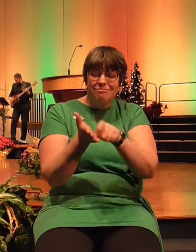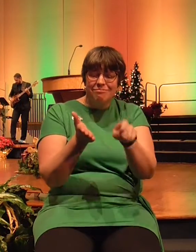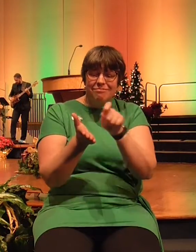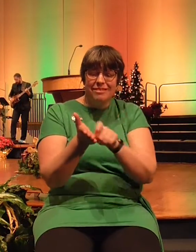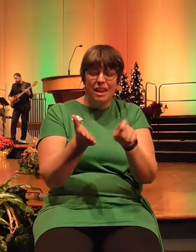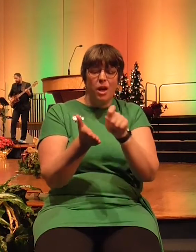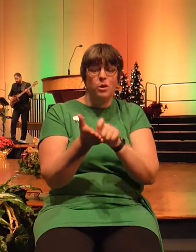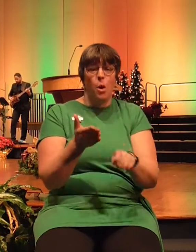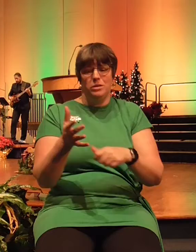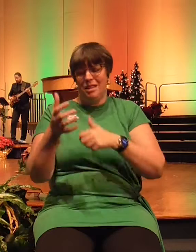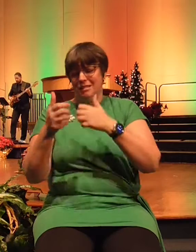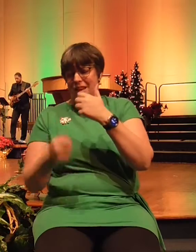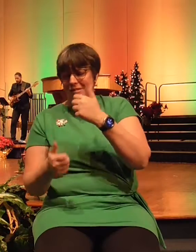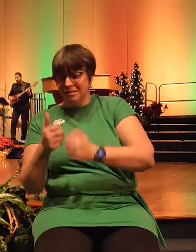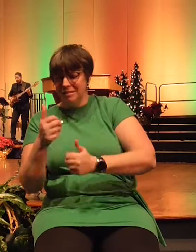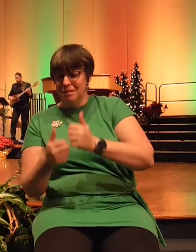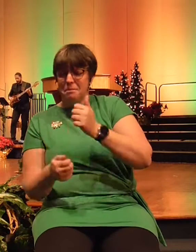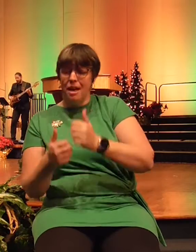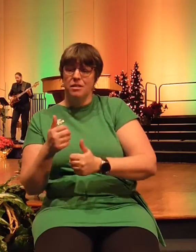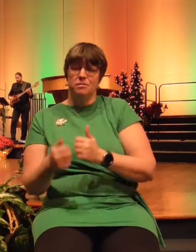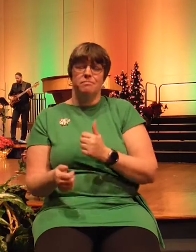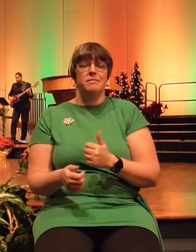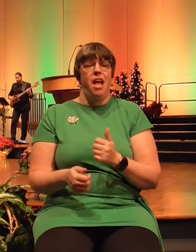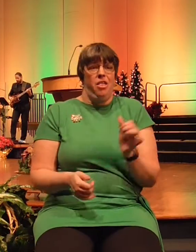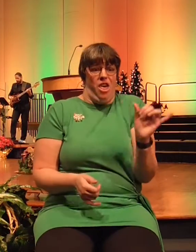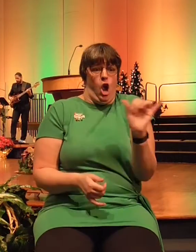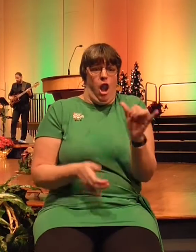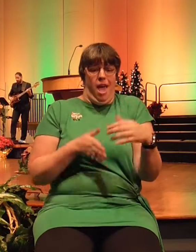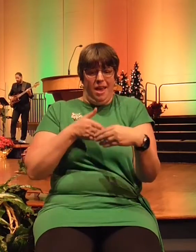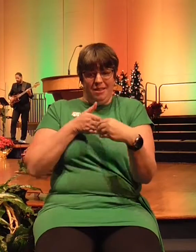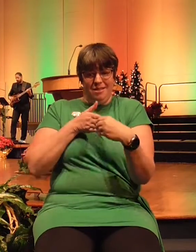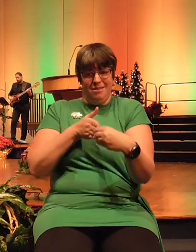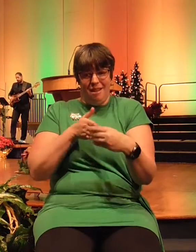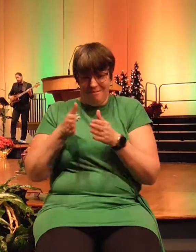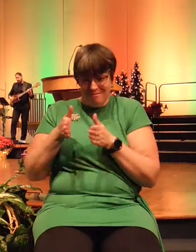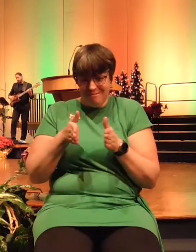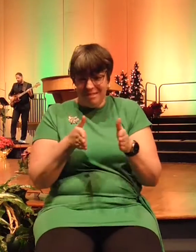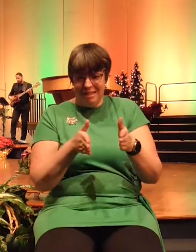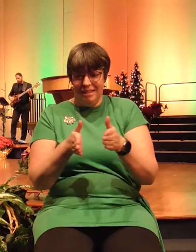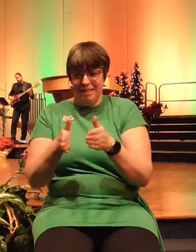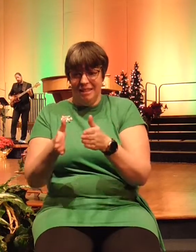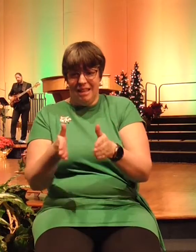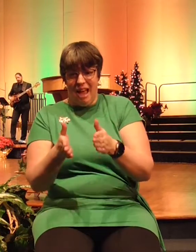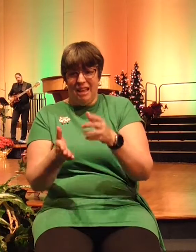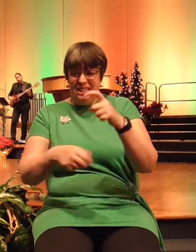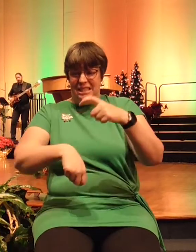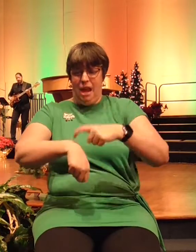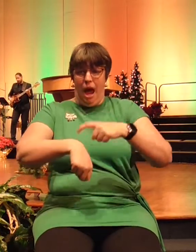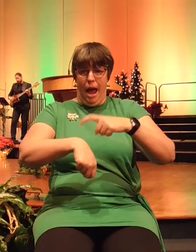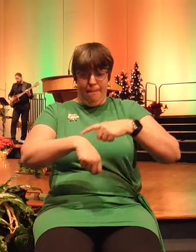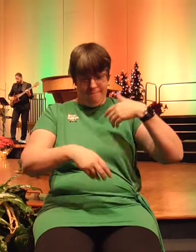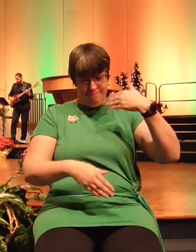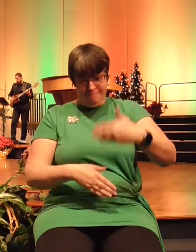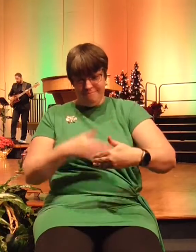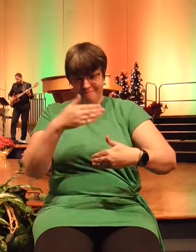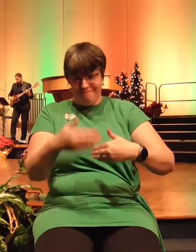signed. They're like a pack of time stamps